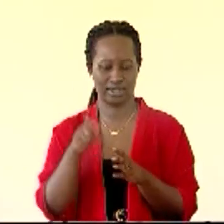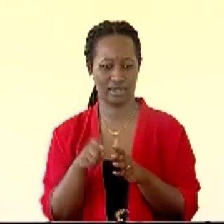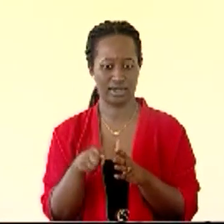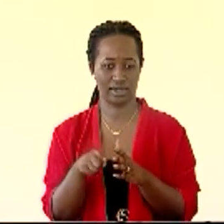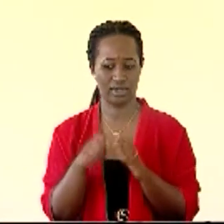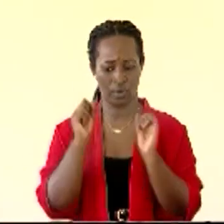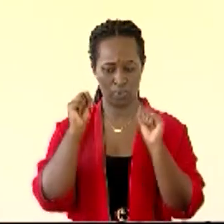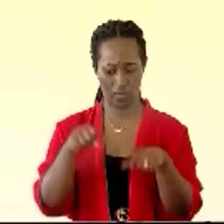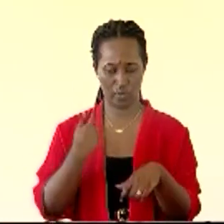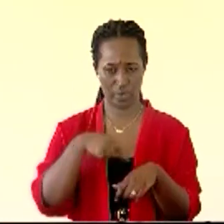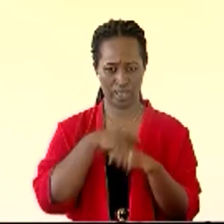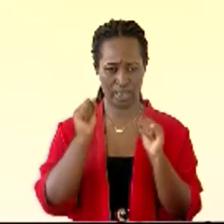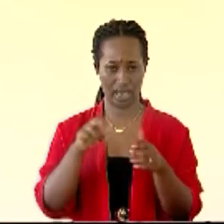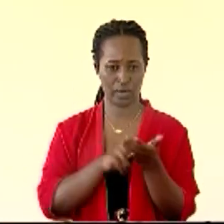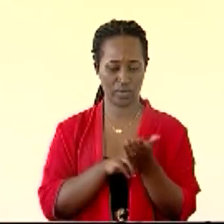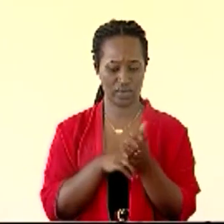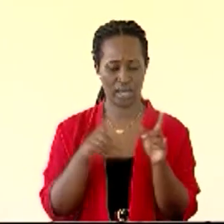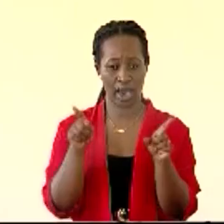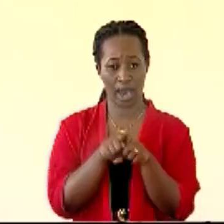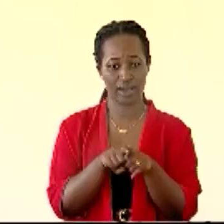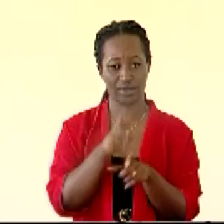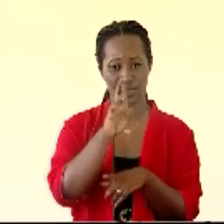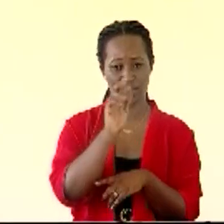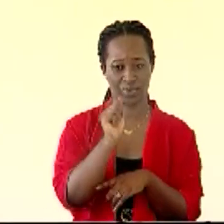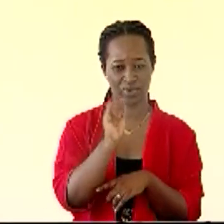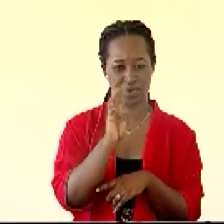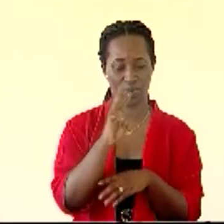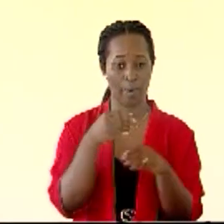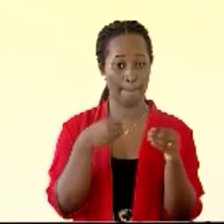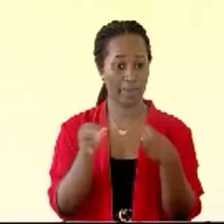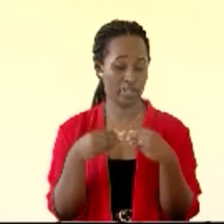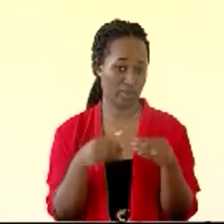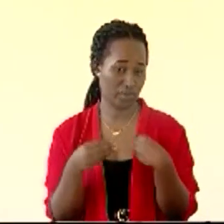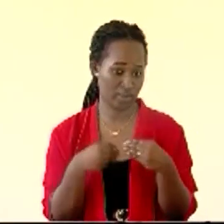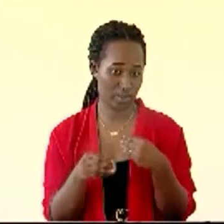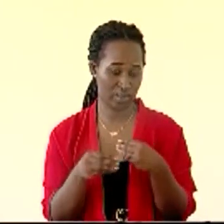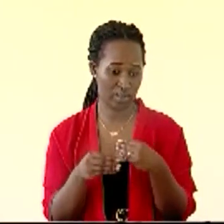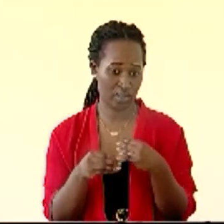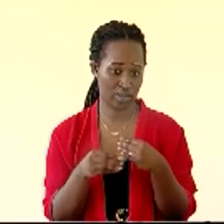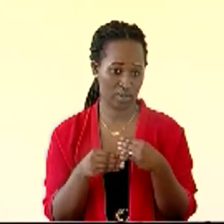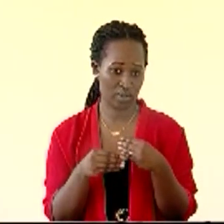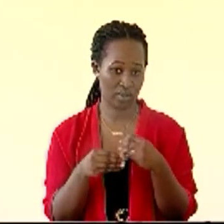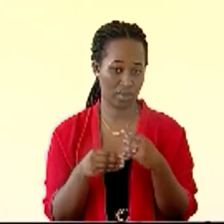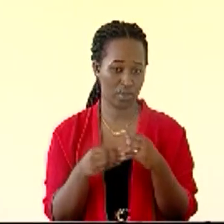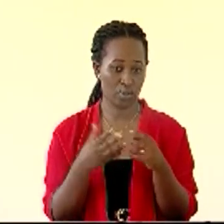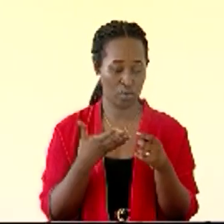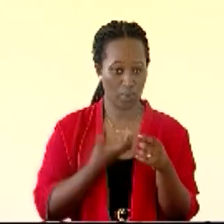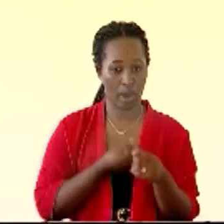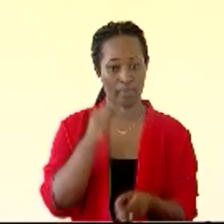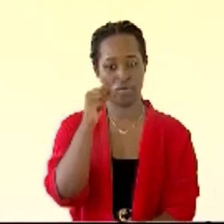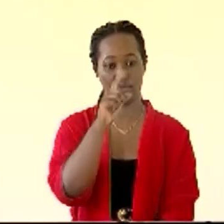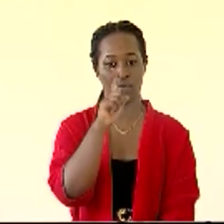be used as raw materials in addition to the gas, carbon dioxide, to have the glucose.